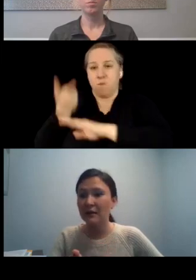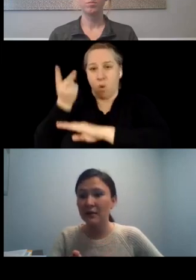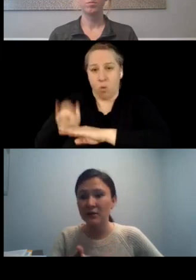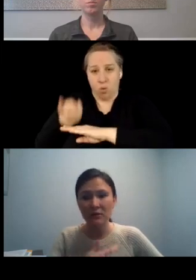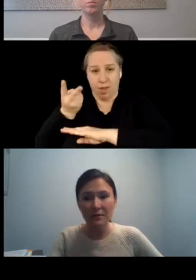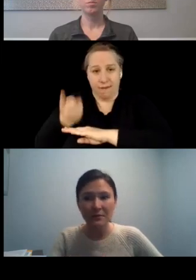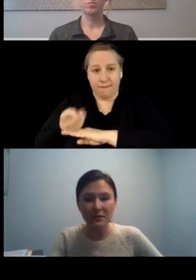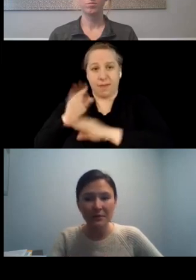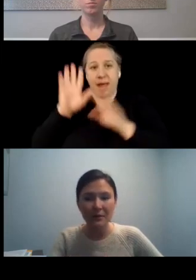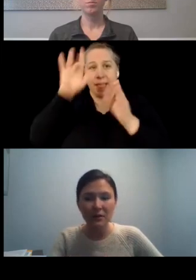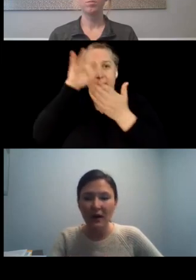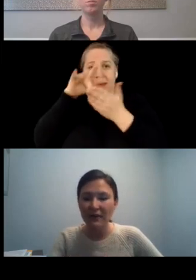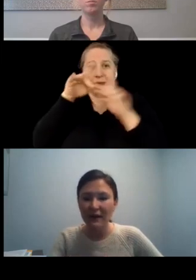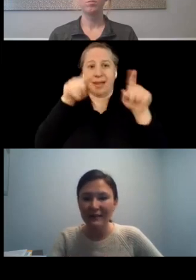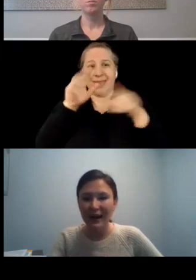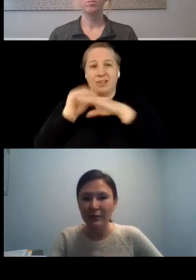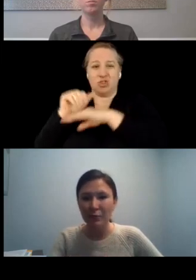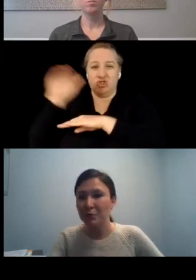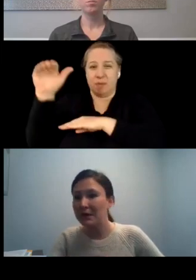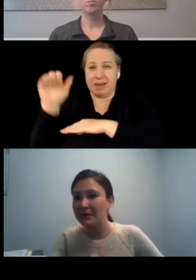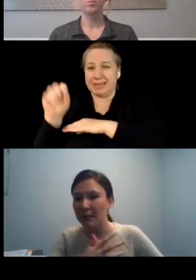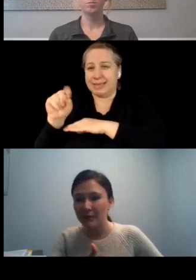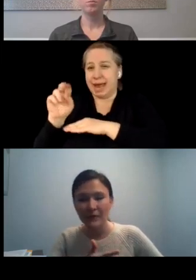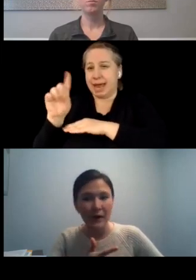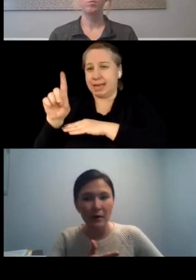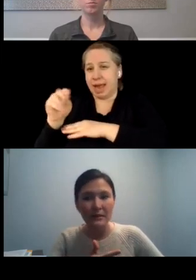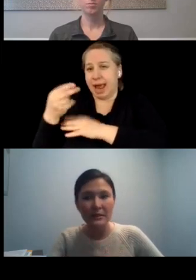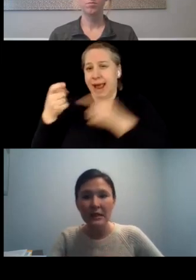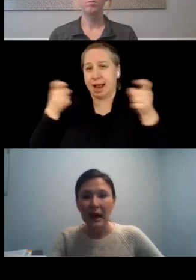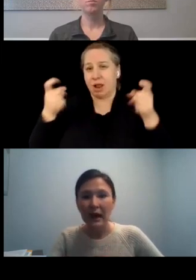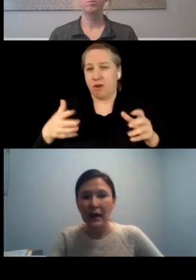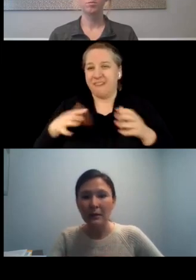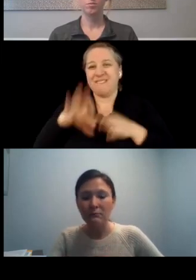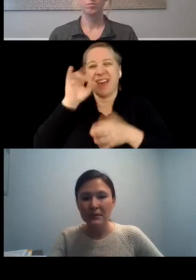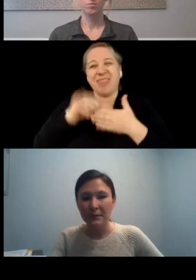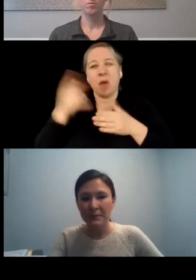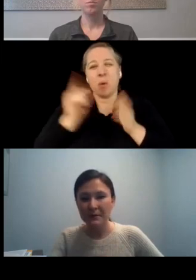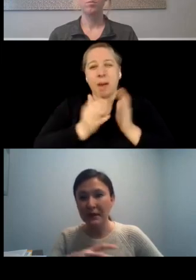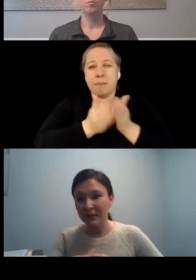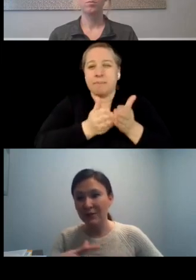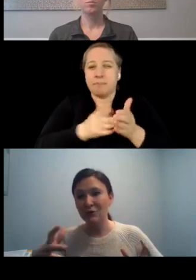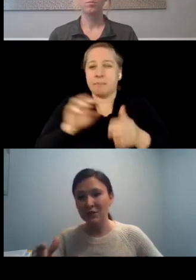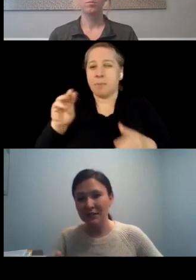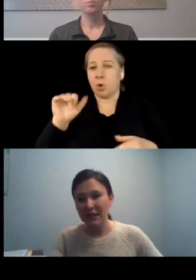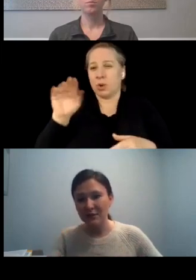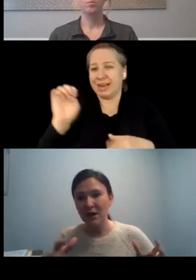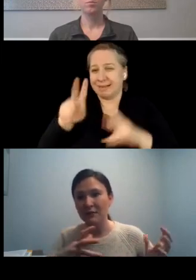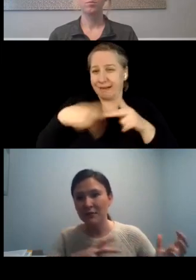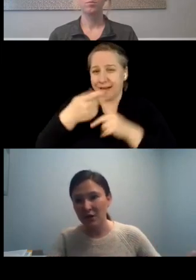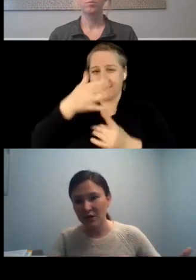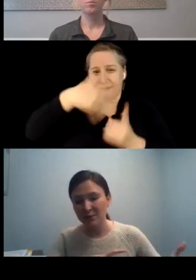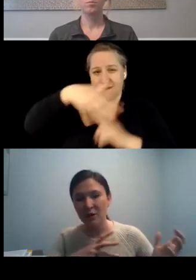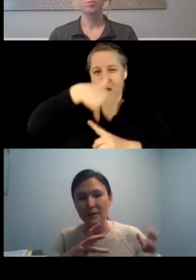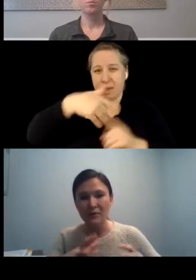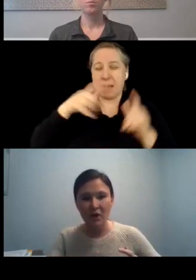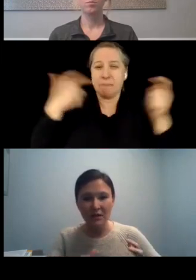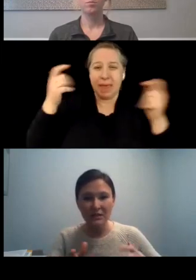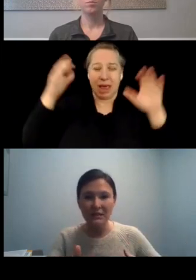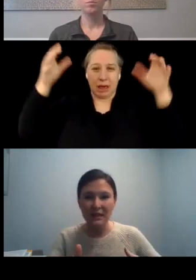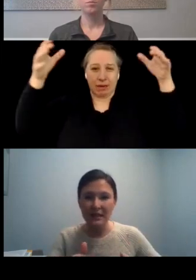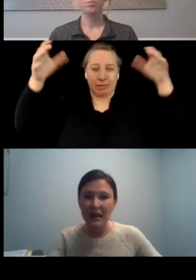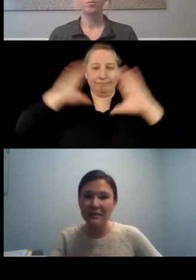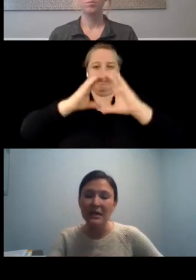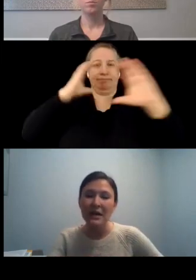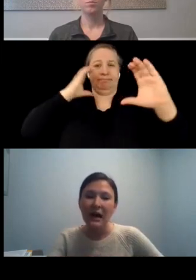shipping container handler. So typically you'd find that in kind of a marine type of environment, taking the huge containers off the trucks, putting them on the